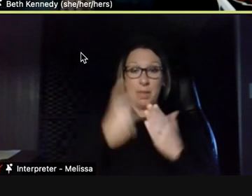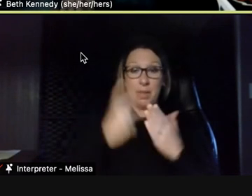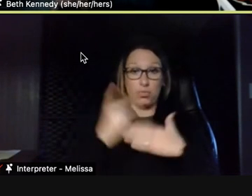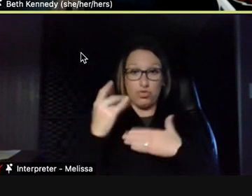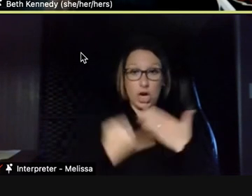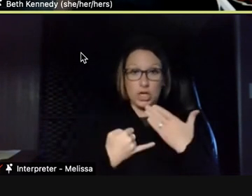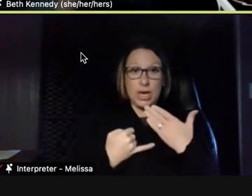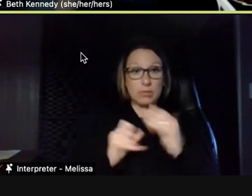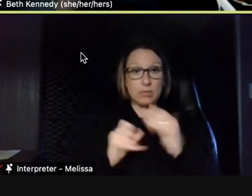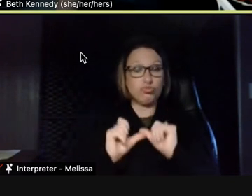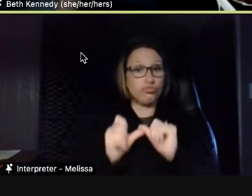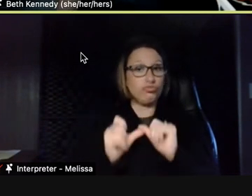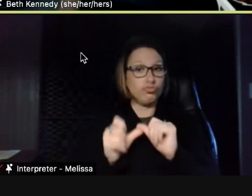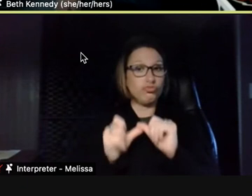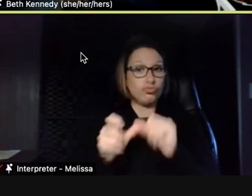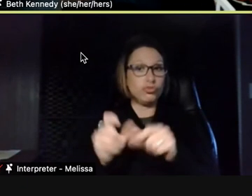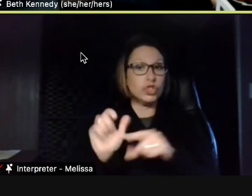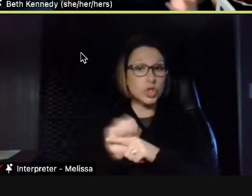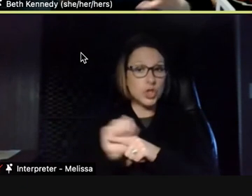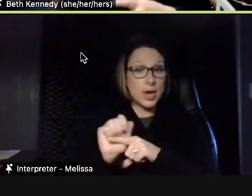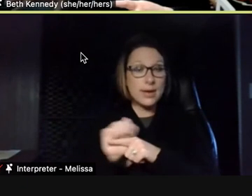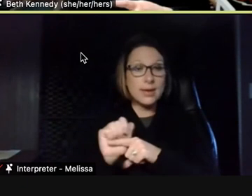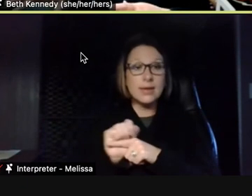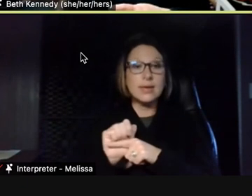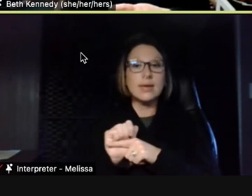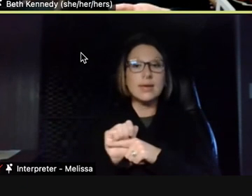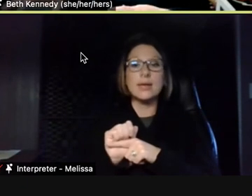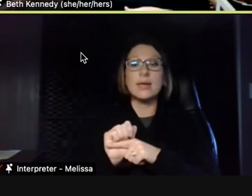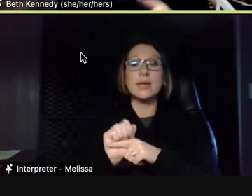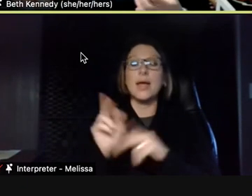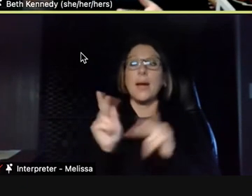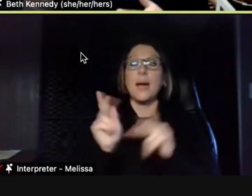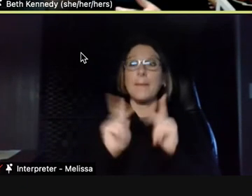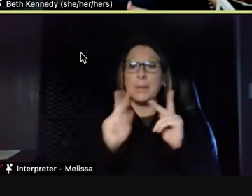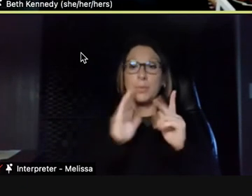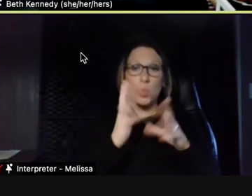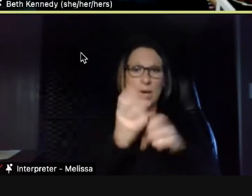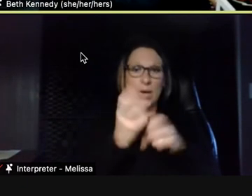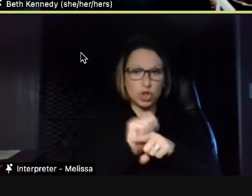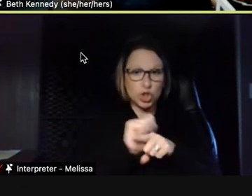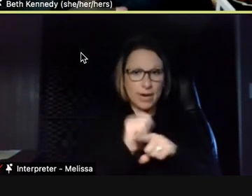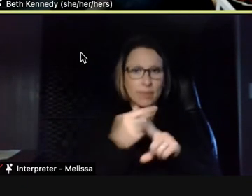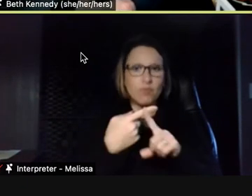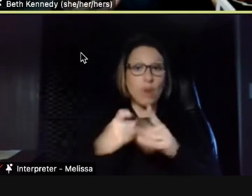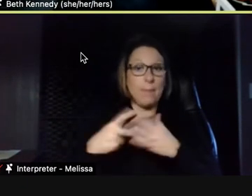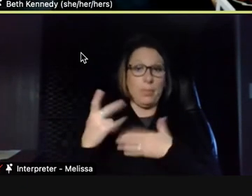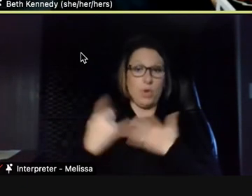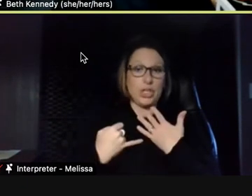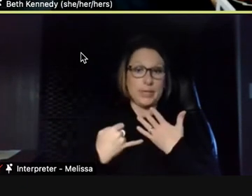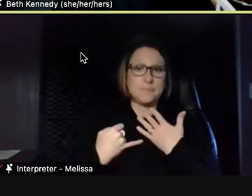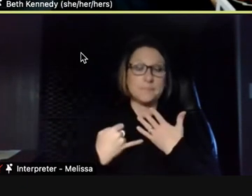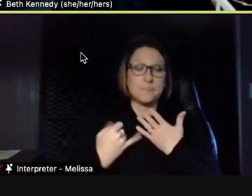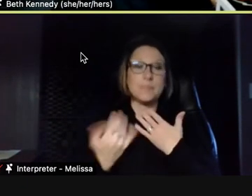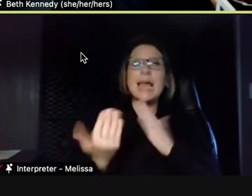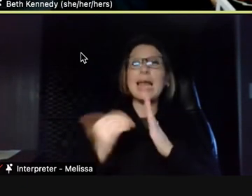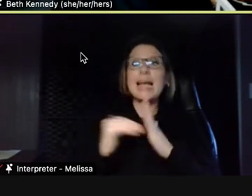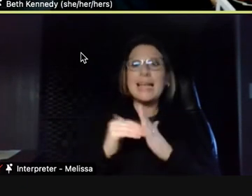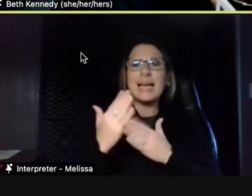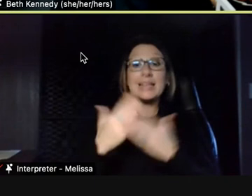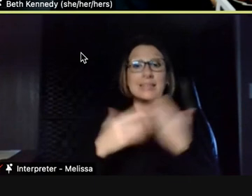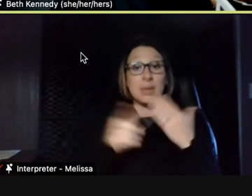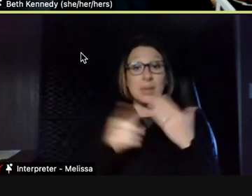ongoing training where people go and receive training from the project. And again, some of those people have done